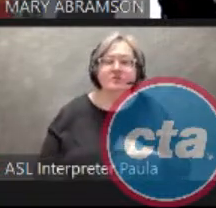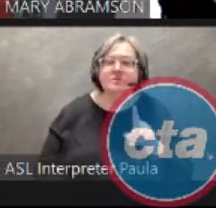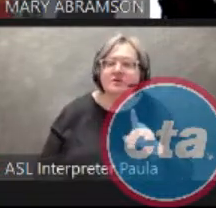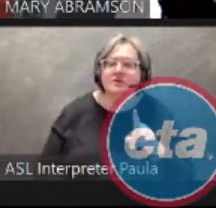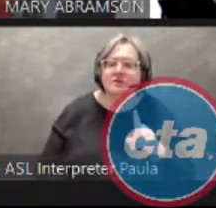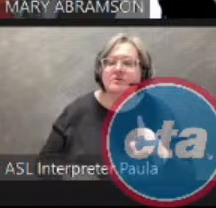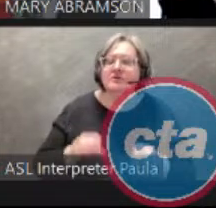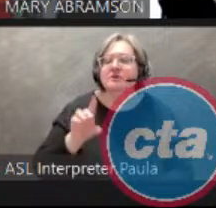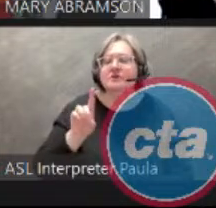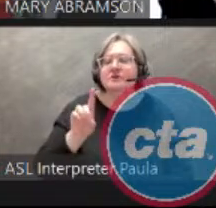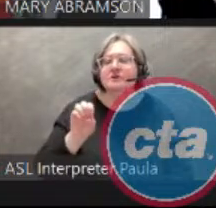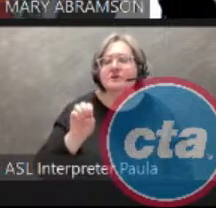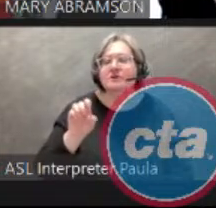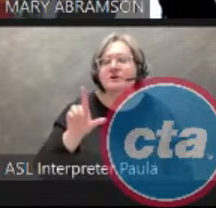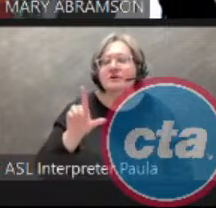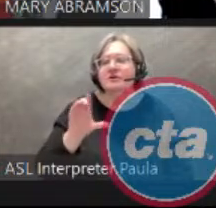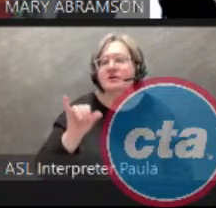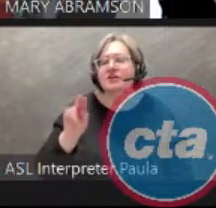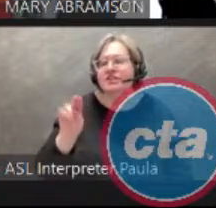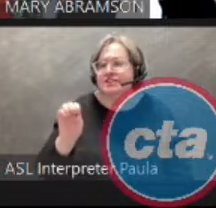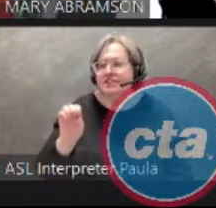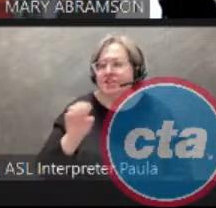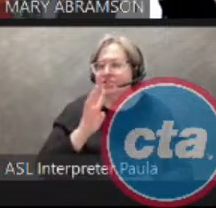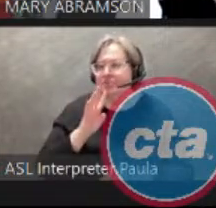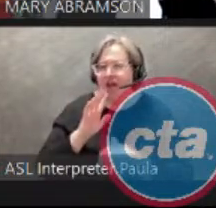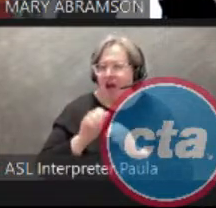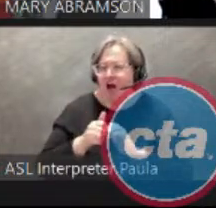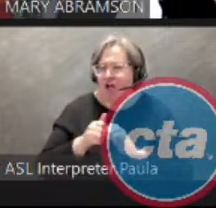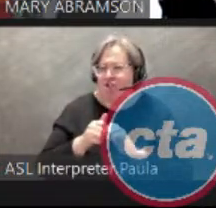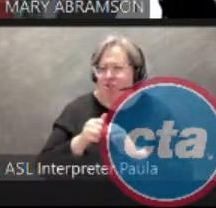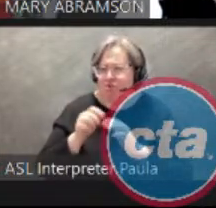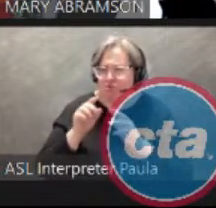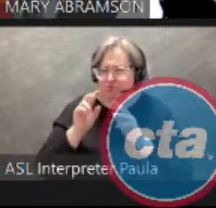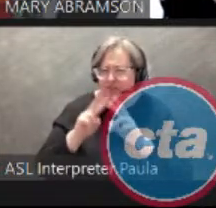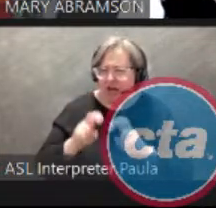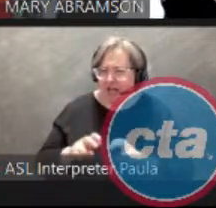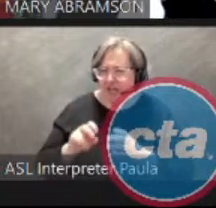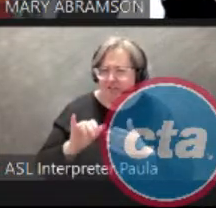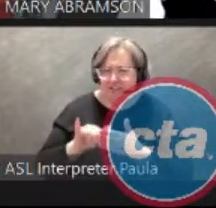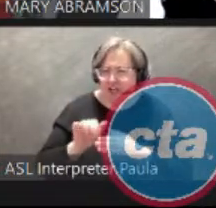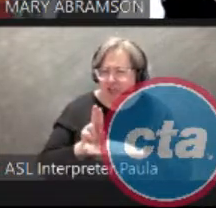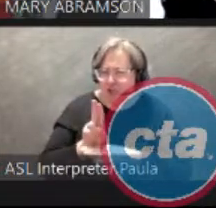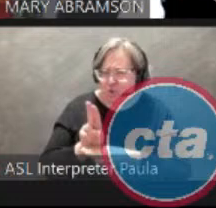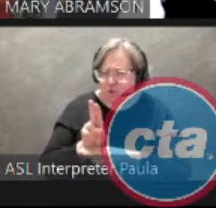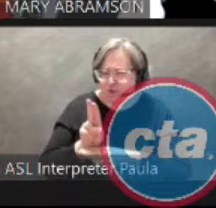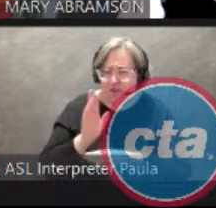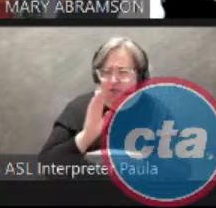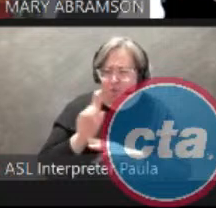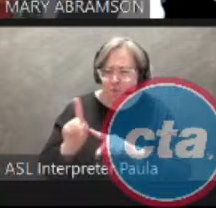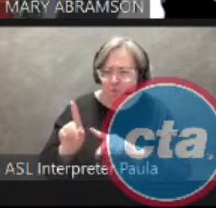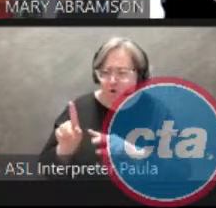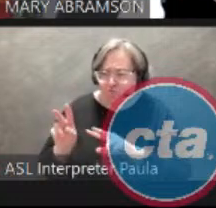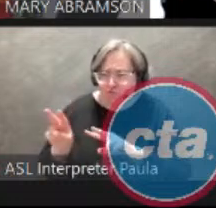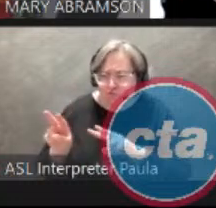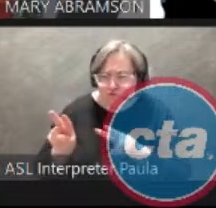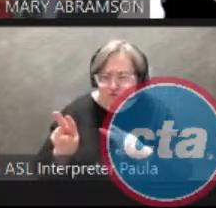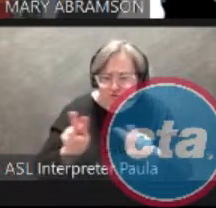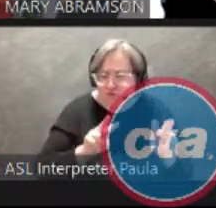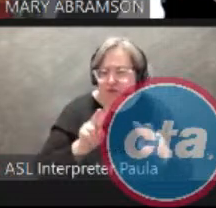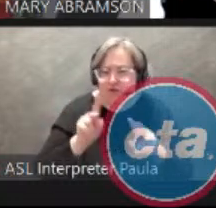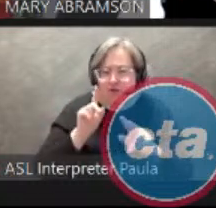you, it's Delphine speaking, how do you look into that usage? Are you planning to survey for the